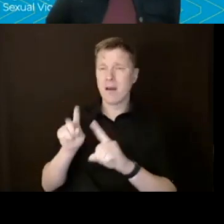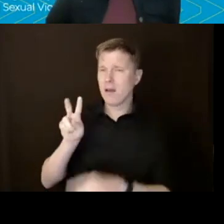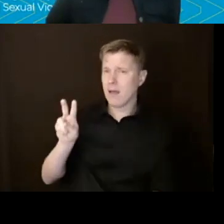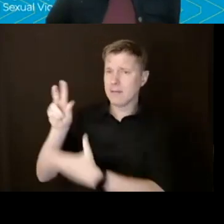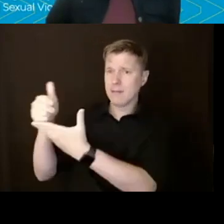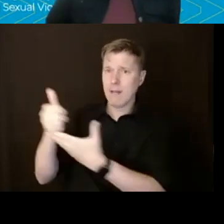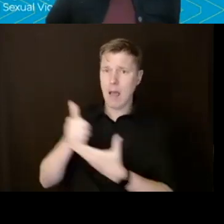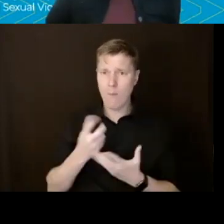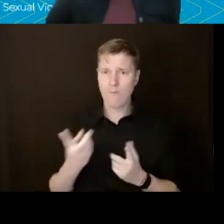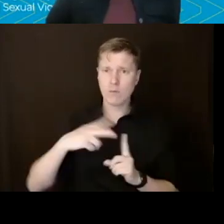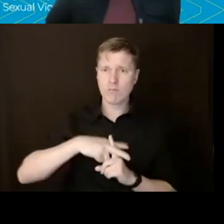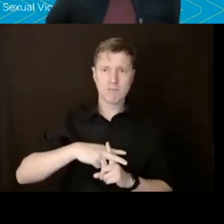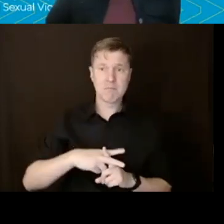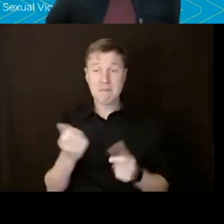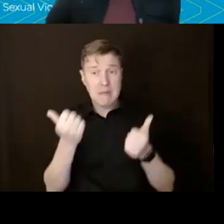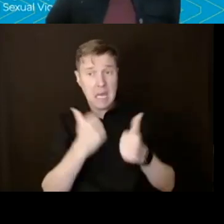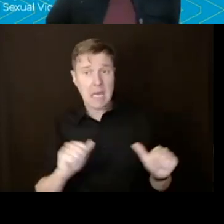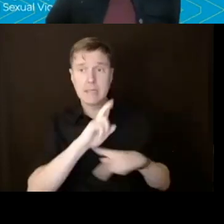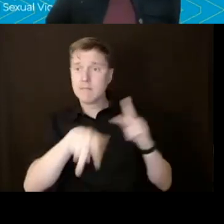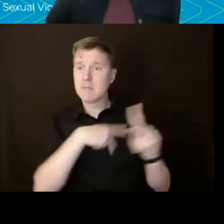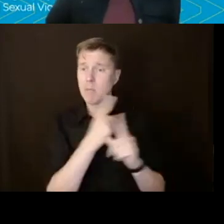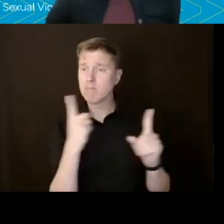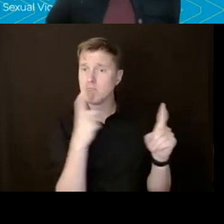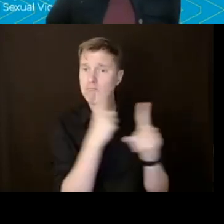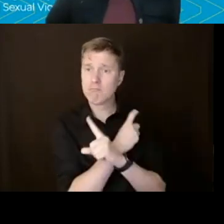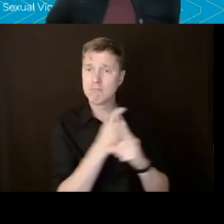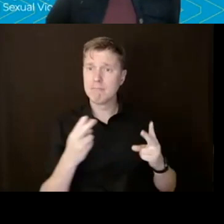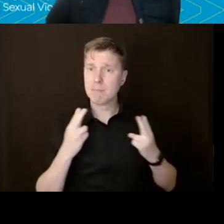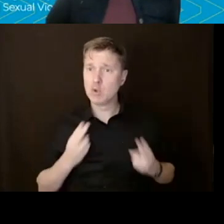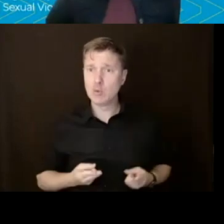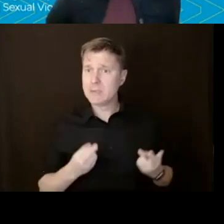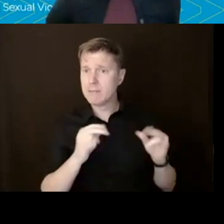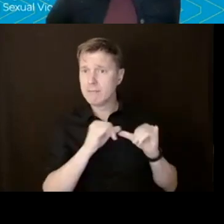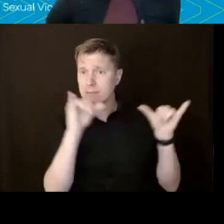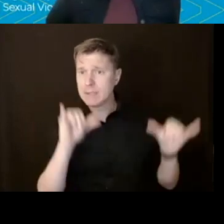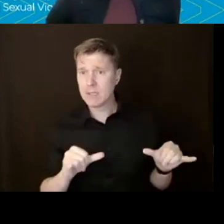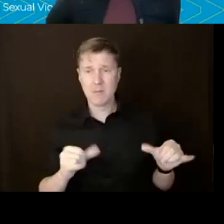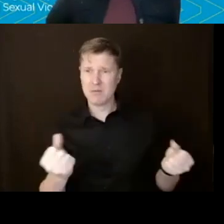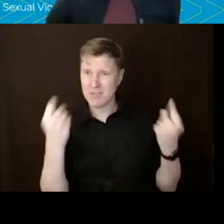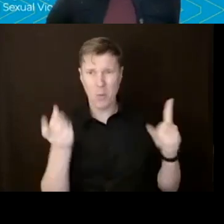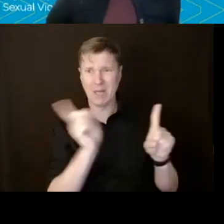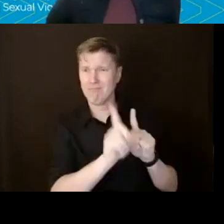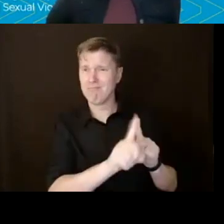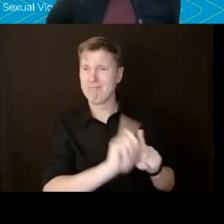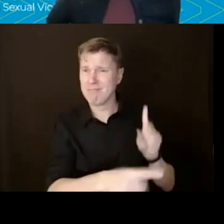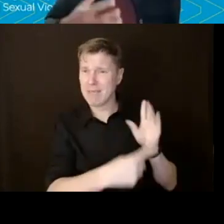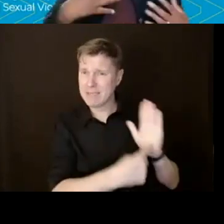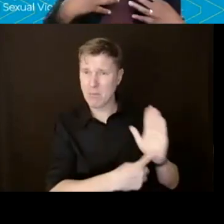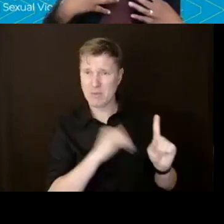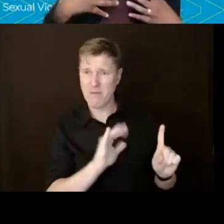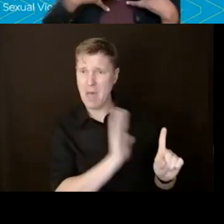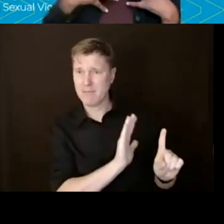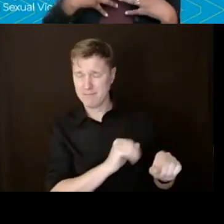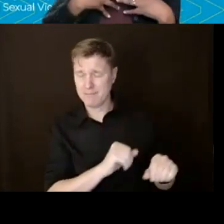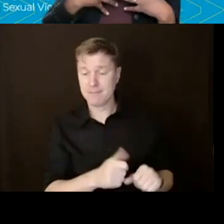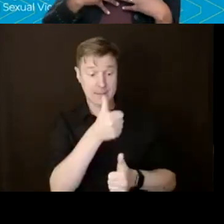about just any kind of complex human system. And when you think about it, there are endless examples of complex human systems.